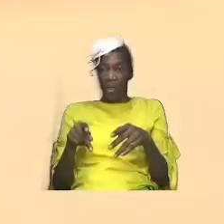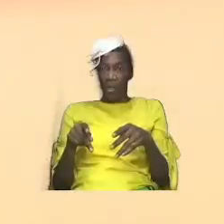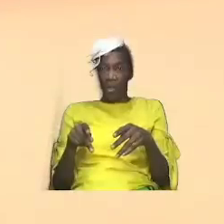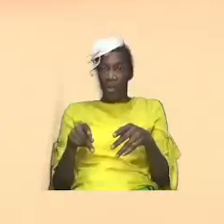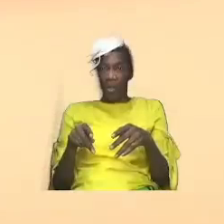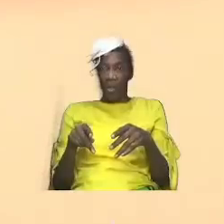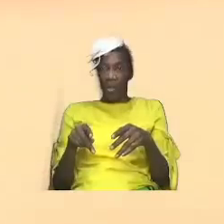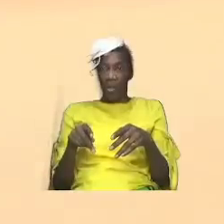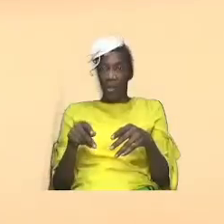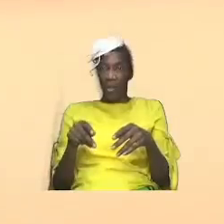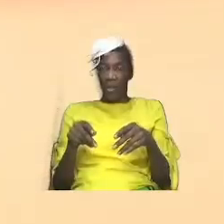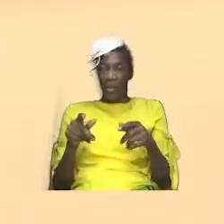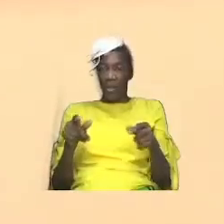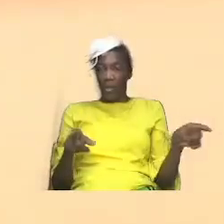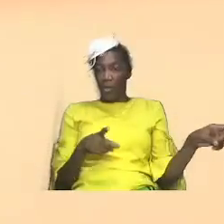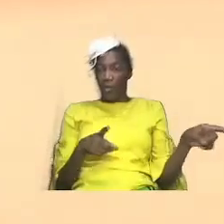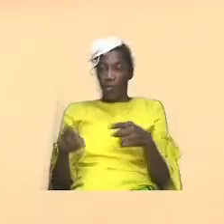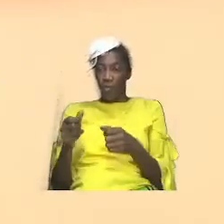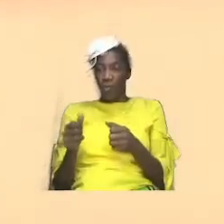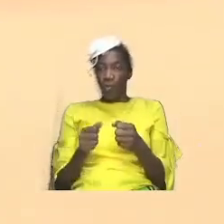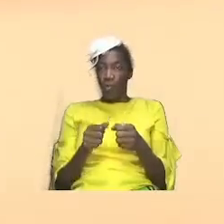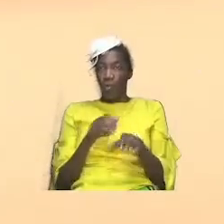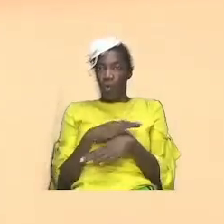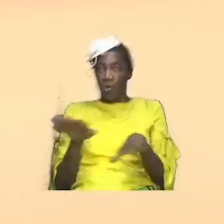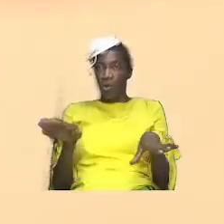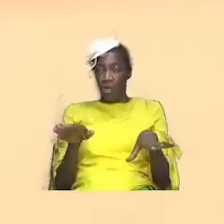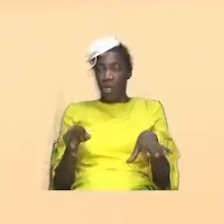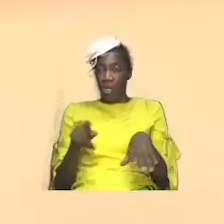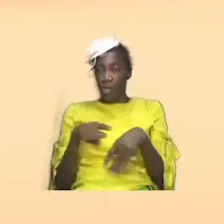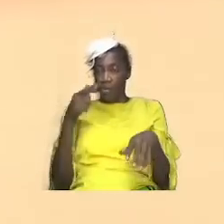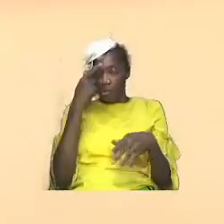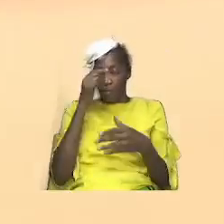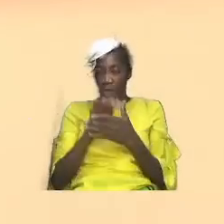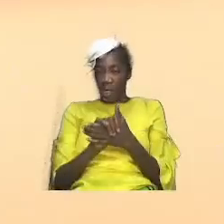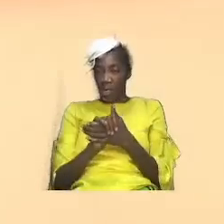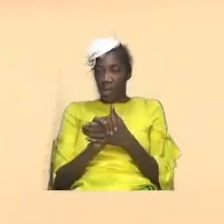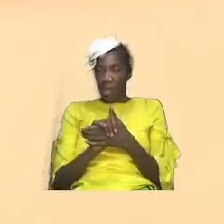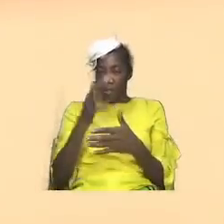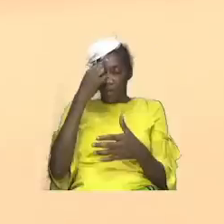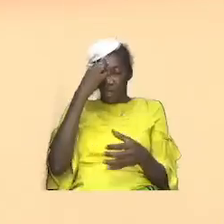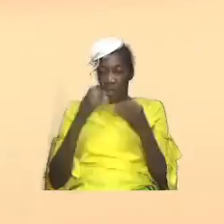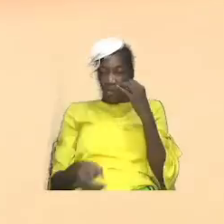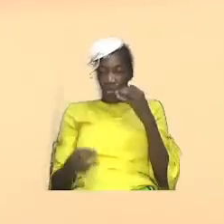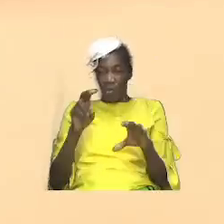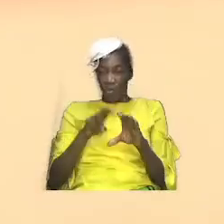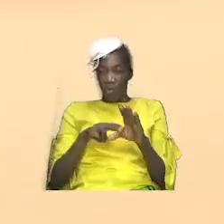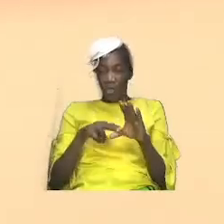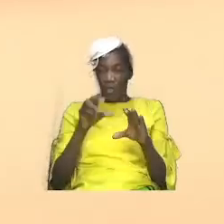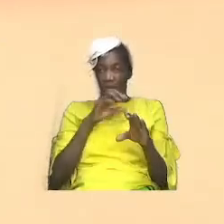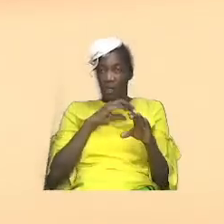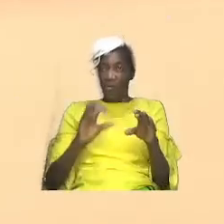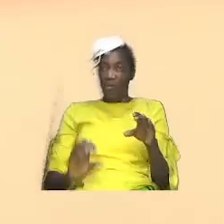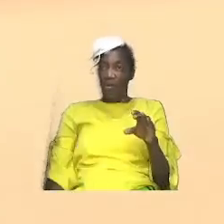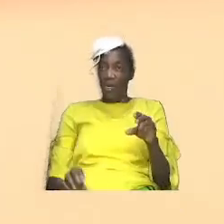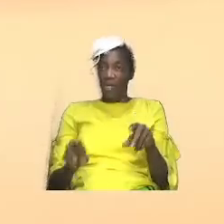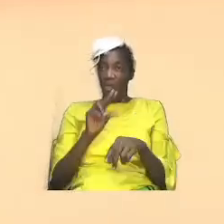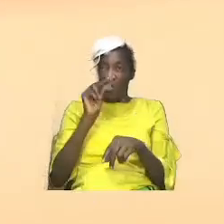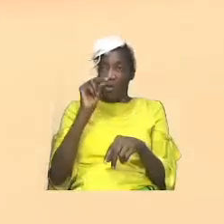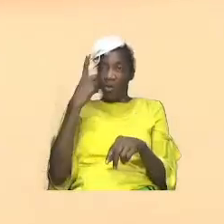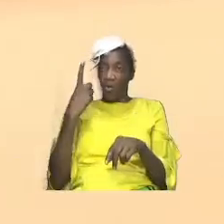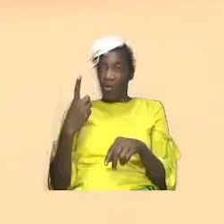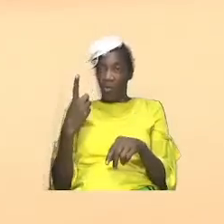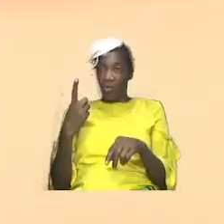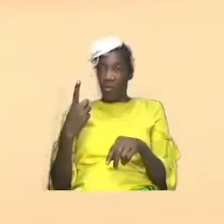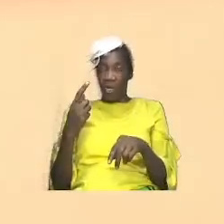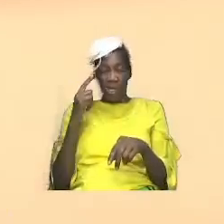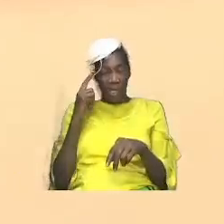don't believe that there is going to be a judgment seat of Christ. There is no one that is sane and